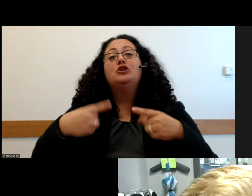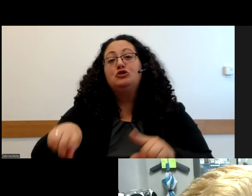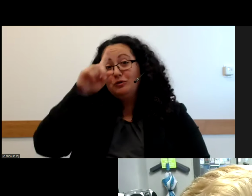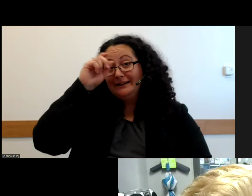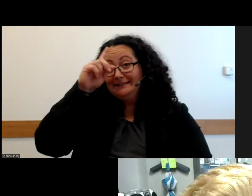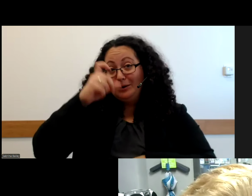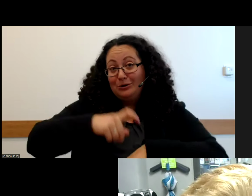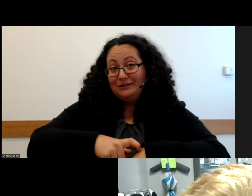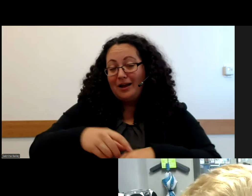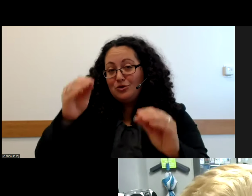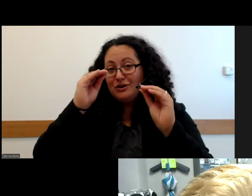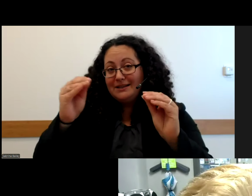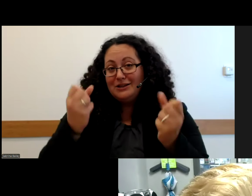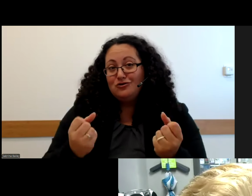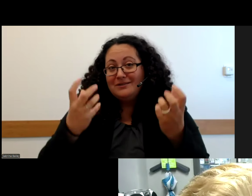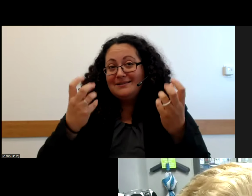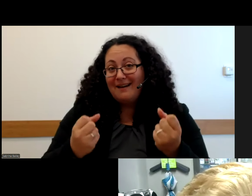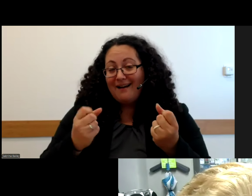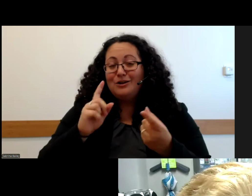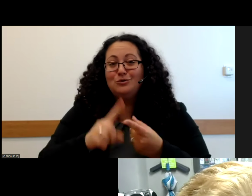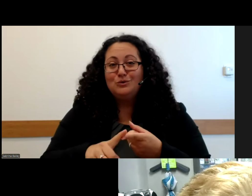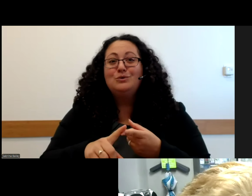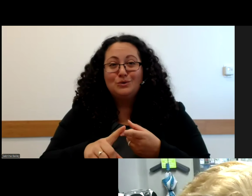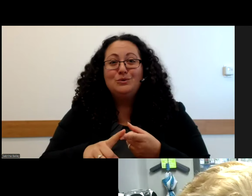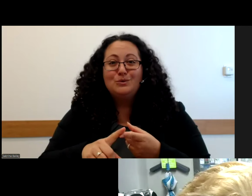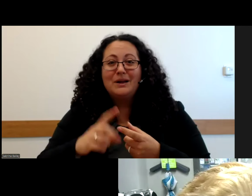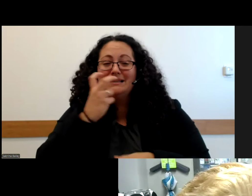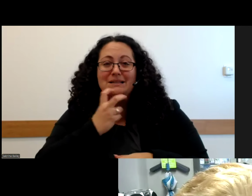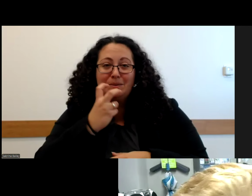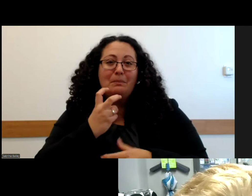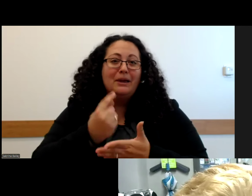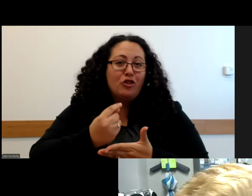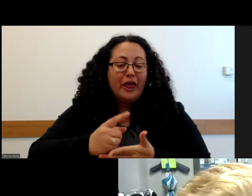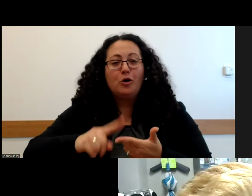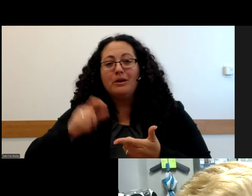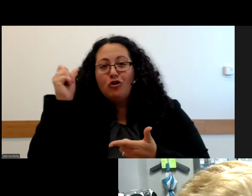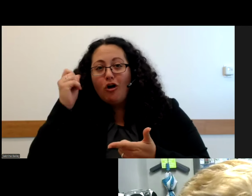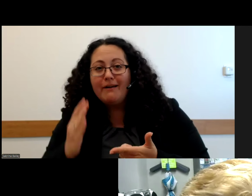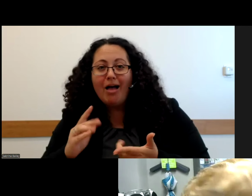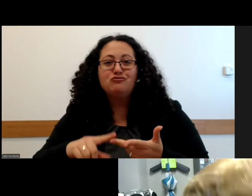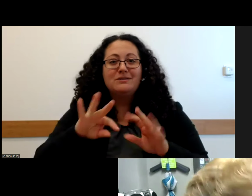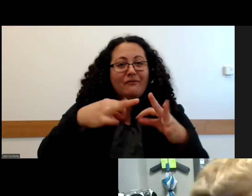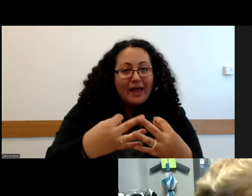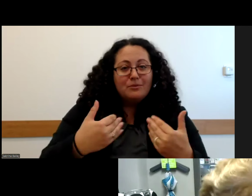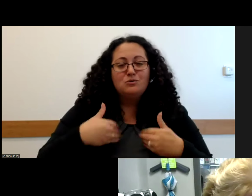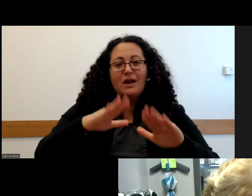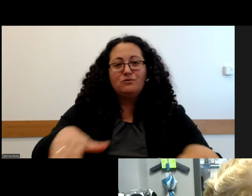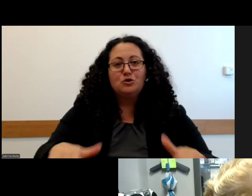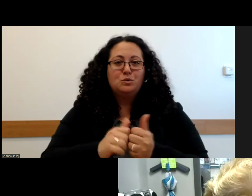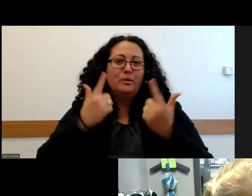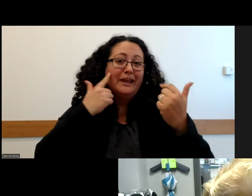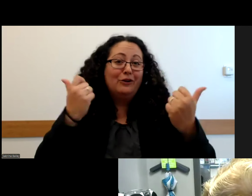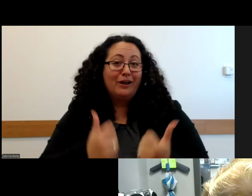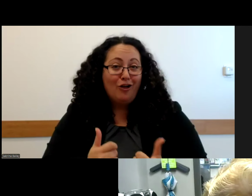seasons, she teaches American Sign Language to speech pathologists, audiologists, and families that have children with hearing